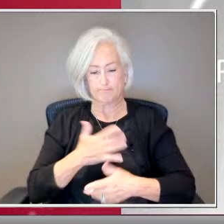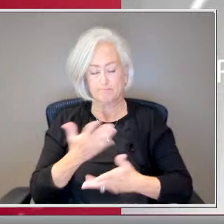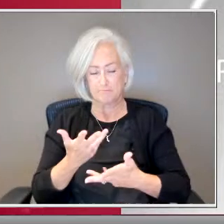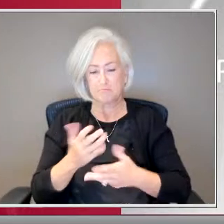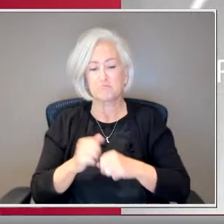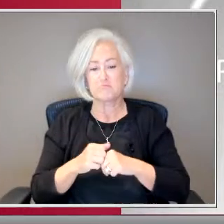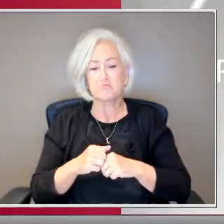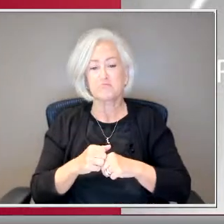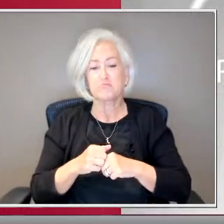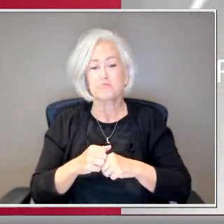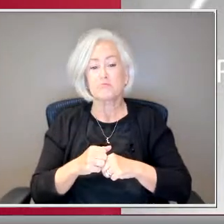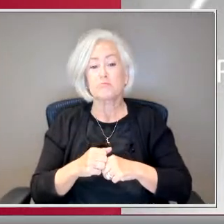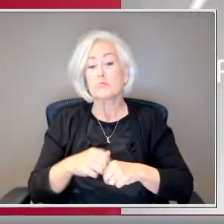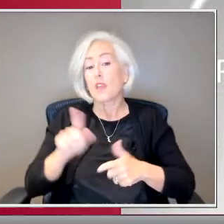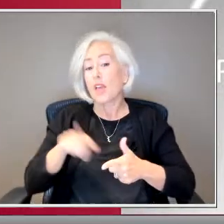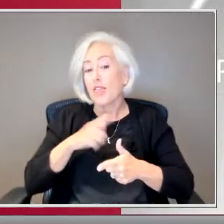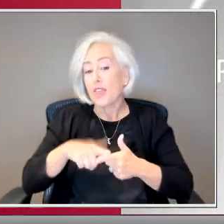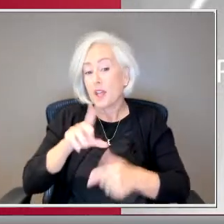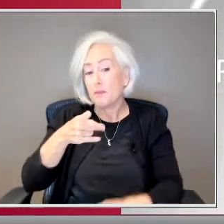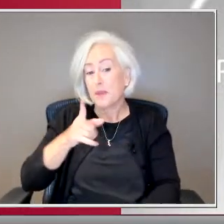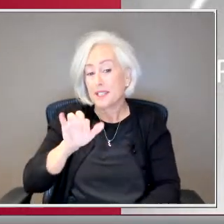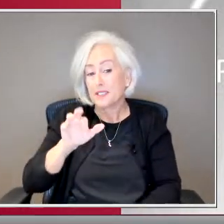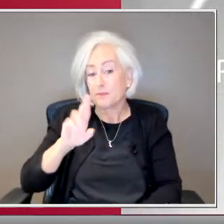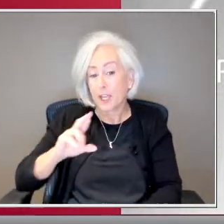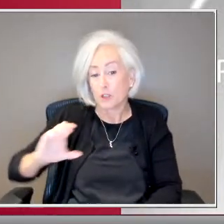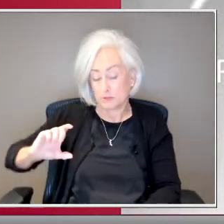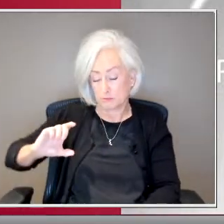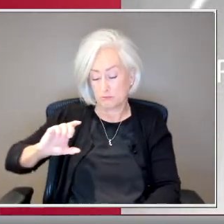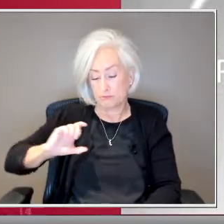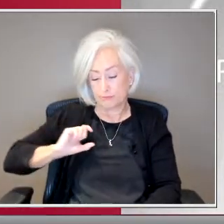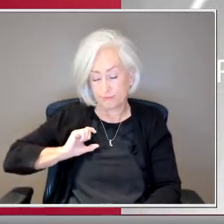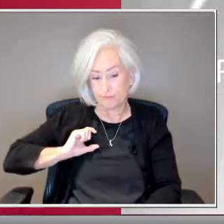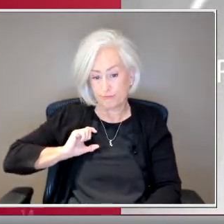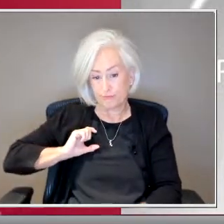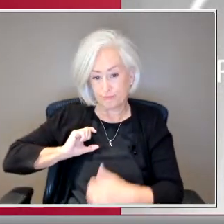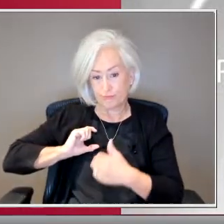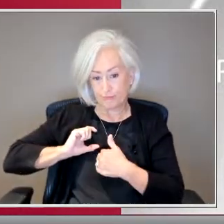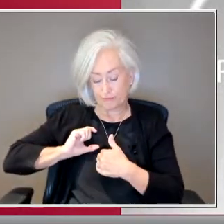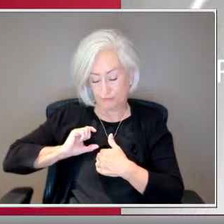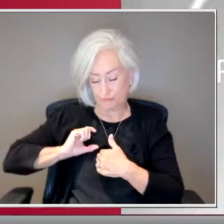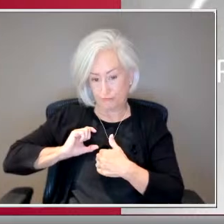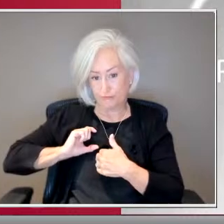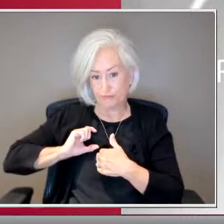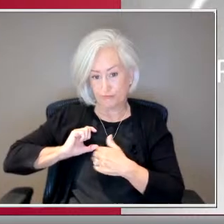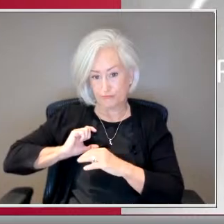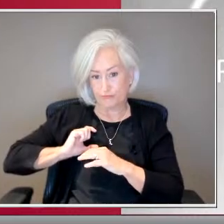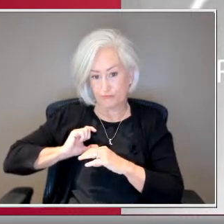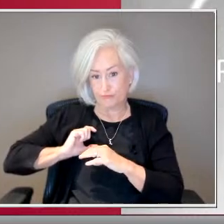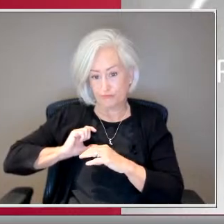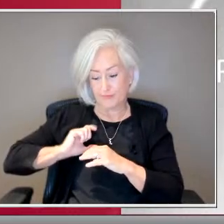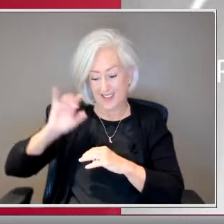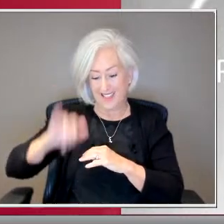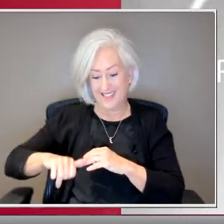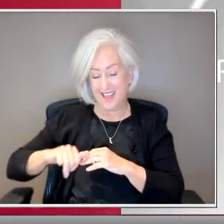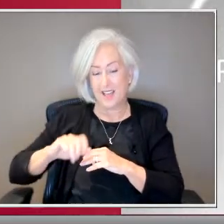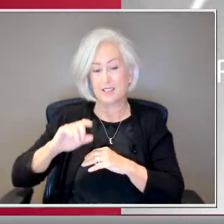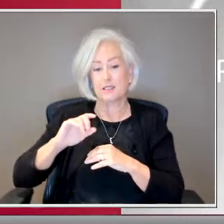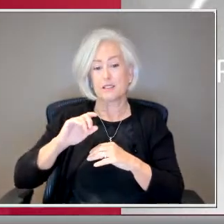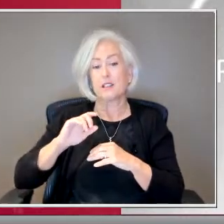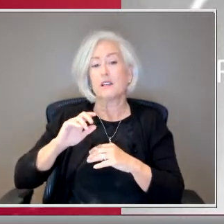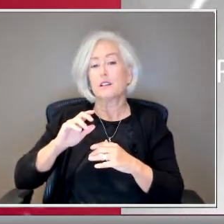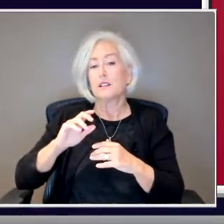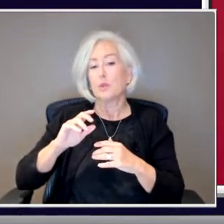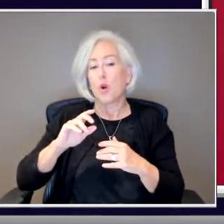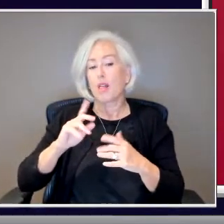the heart. And that is in the area where the breast radiation would be delivered. She's had a little